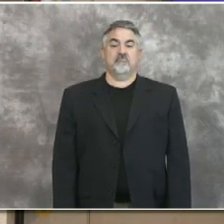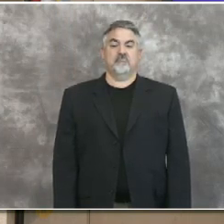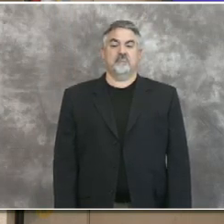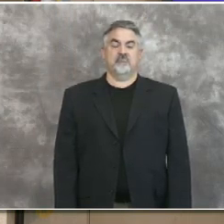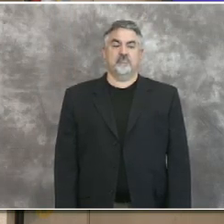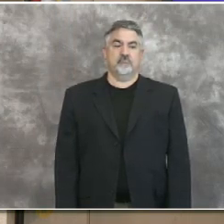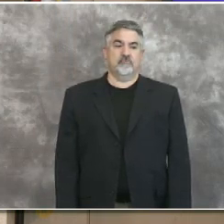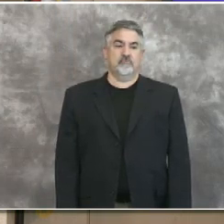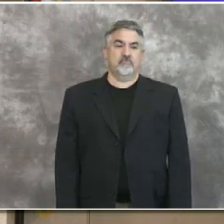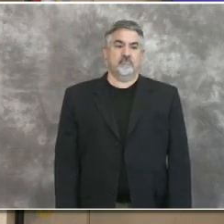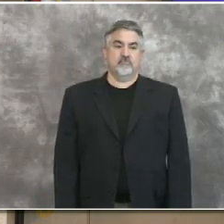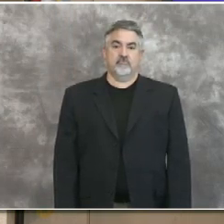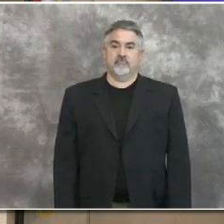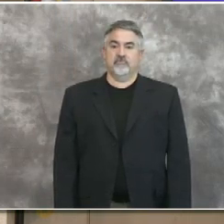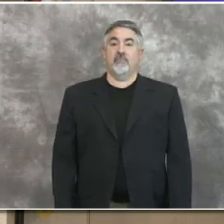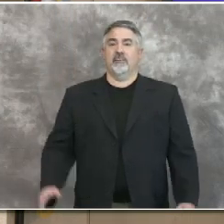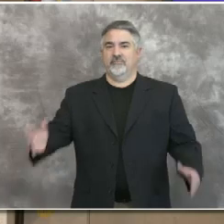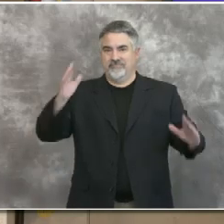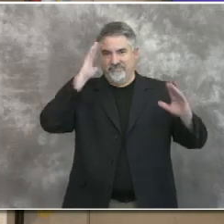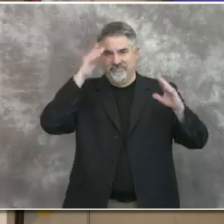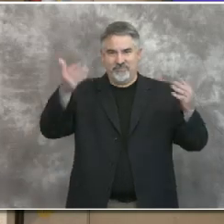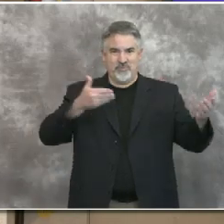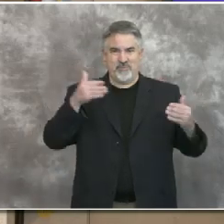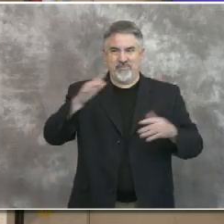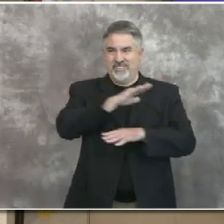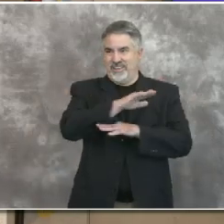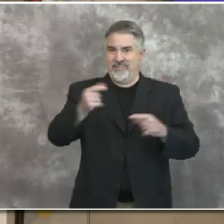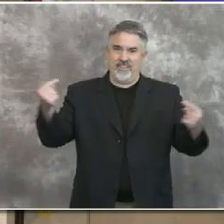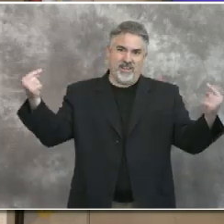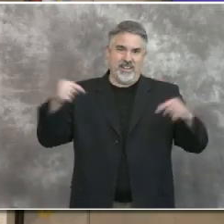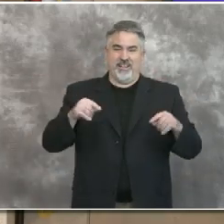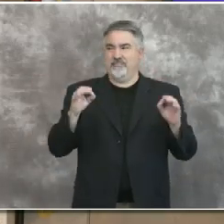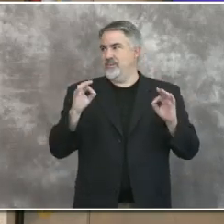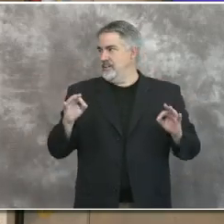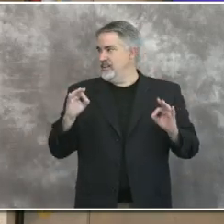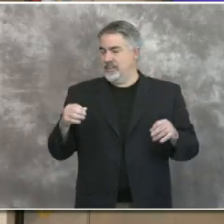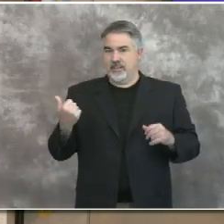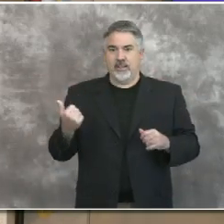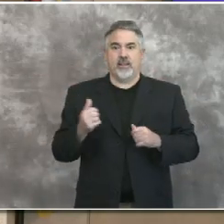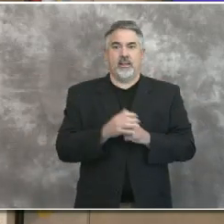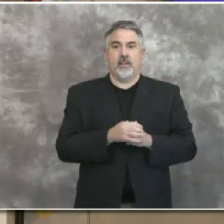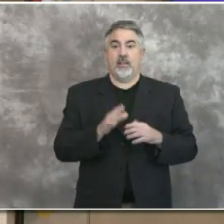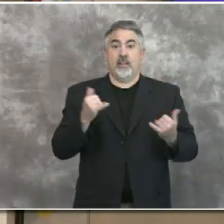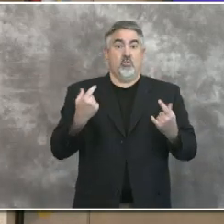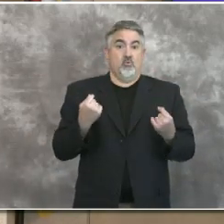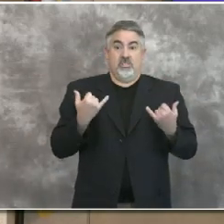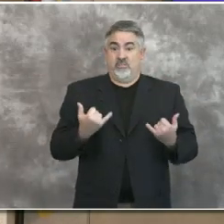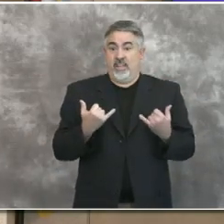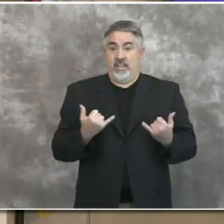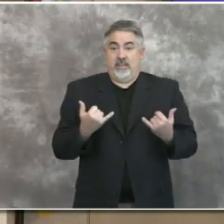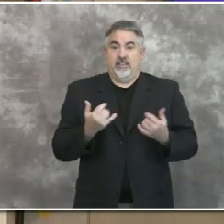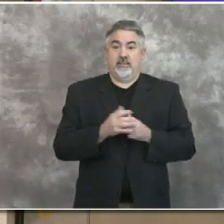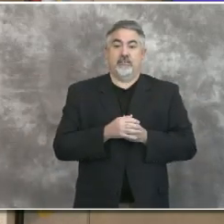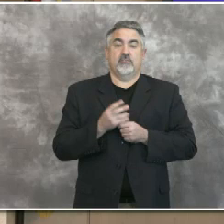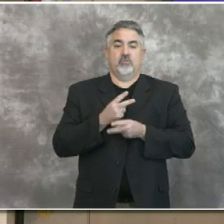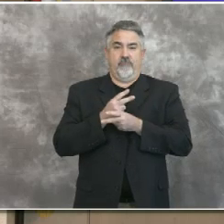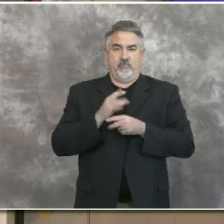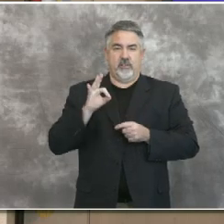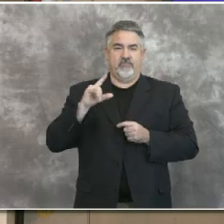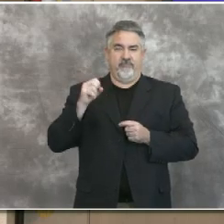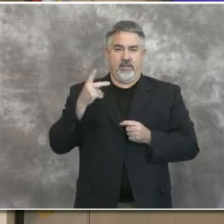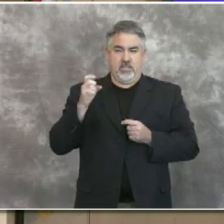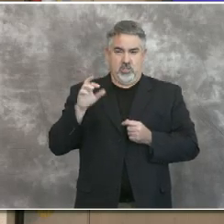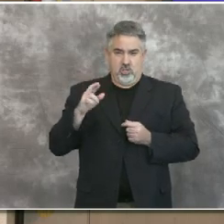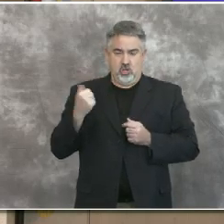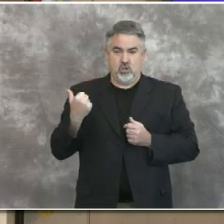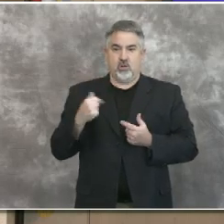Good afternoon and welcome to our daily media briefing. Our lineup today will be Supervisor Fletcher batting second